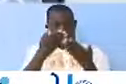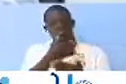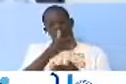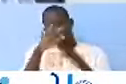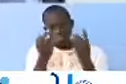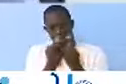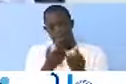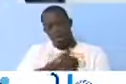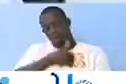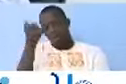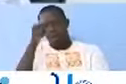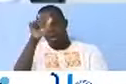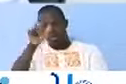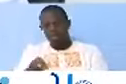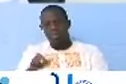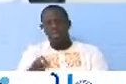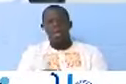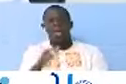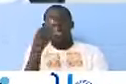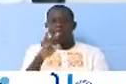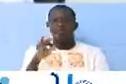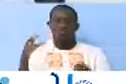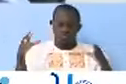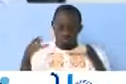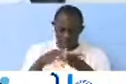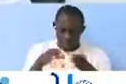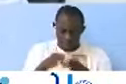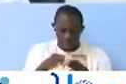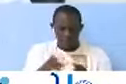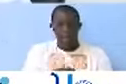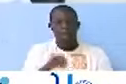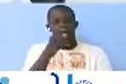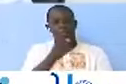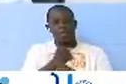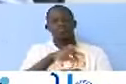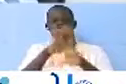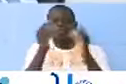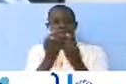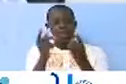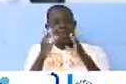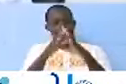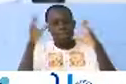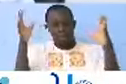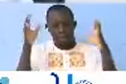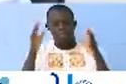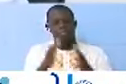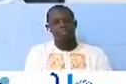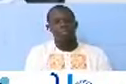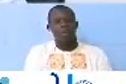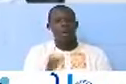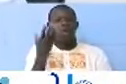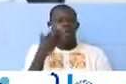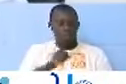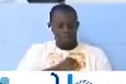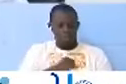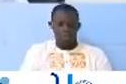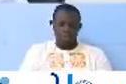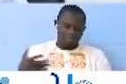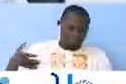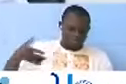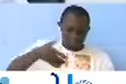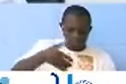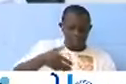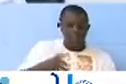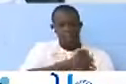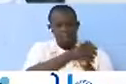else to another person. If you put it together, it will become something big. When he shook hands,